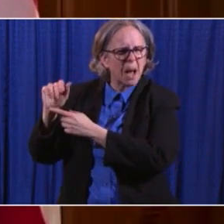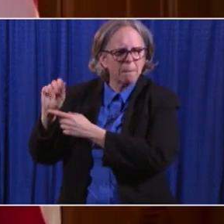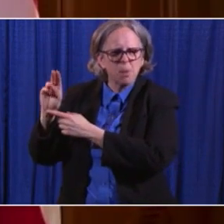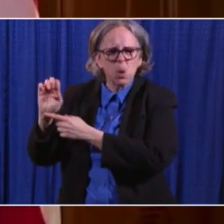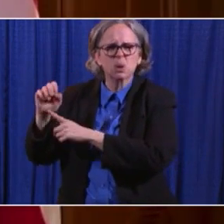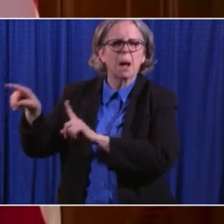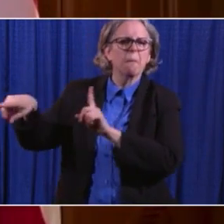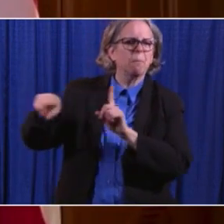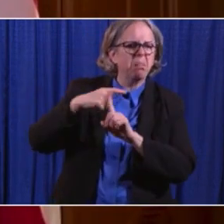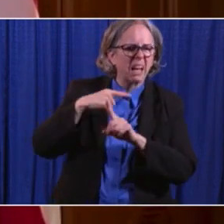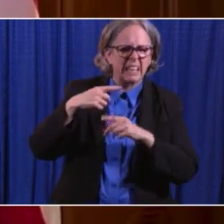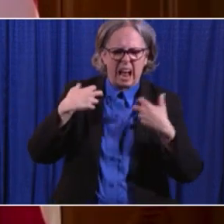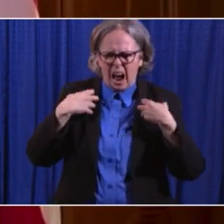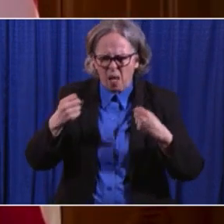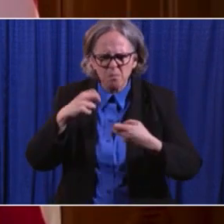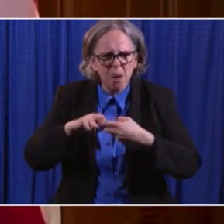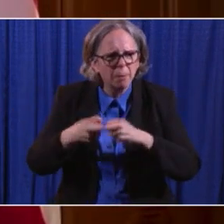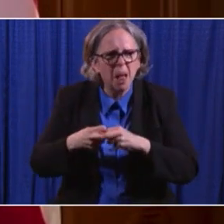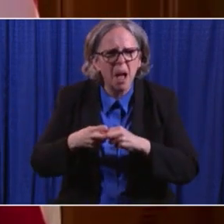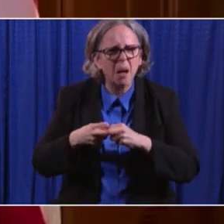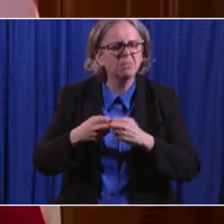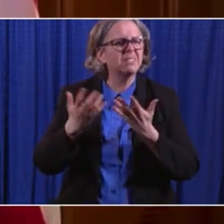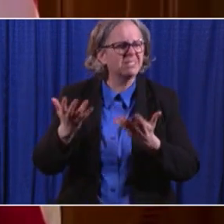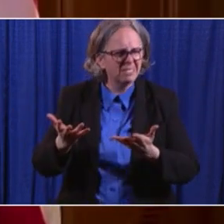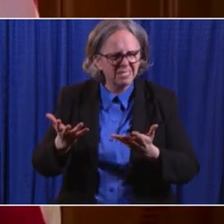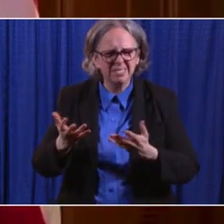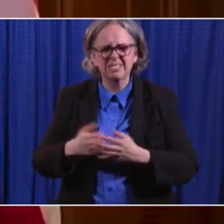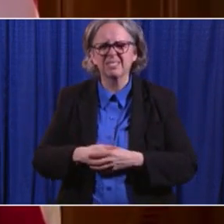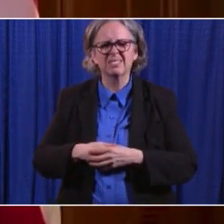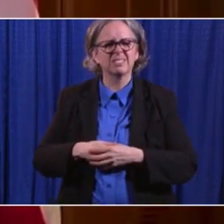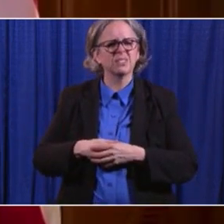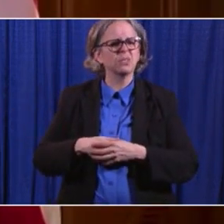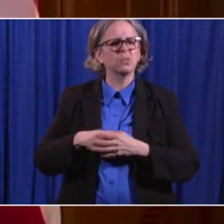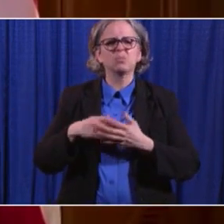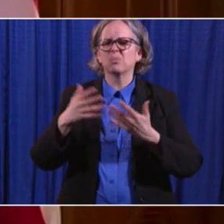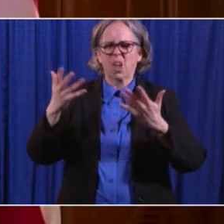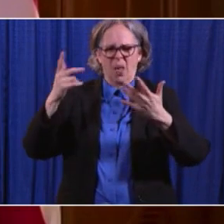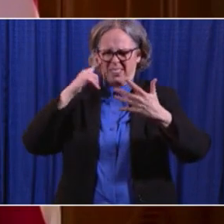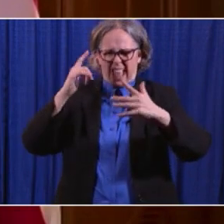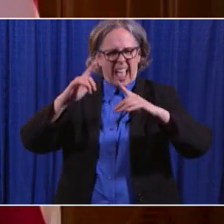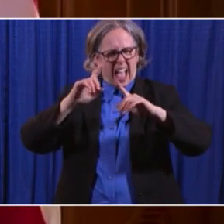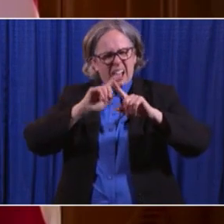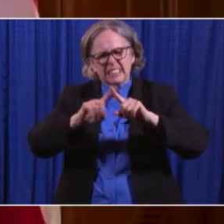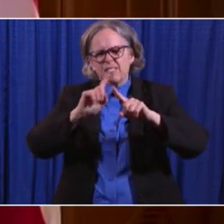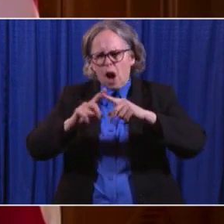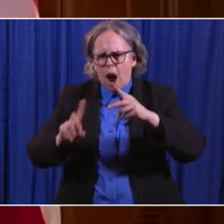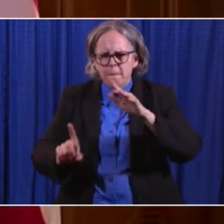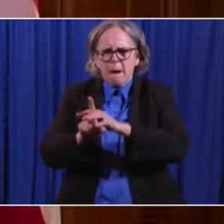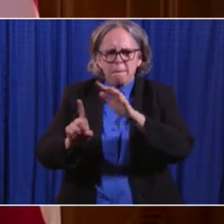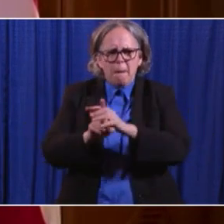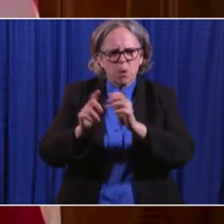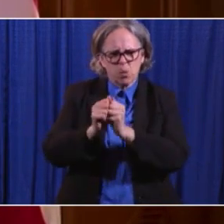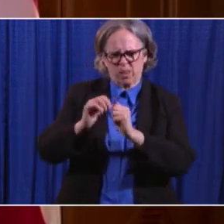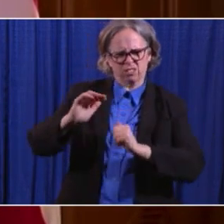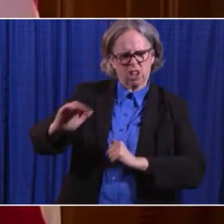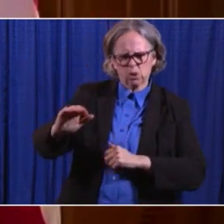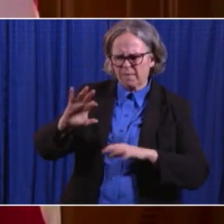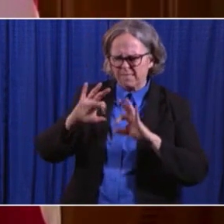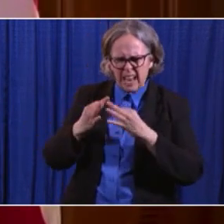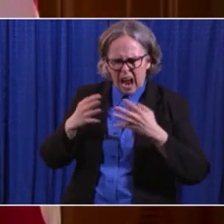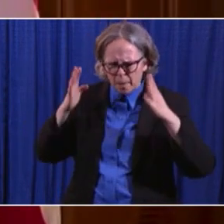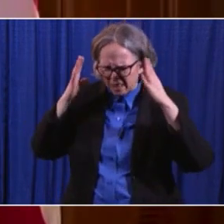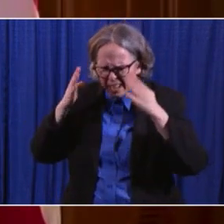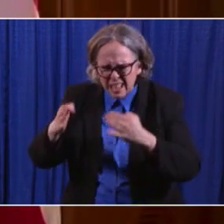issue. For these families, assessing the care that their children need is